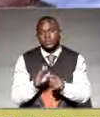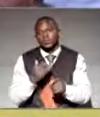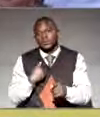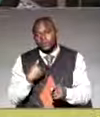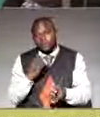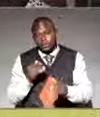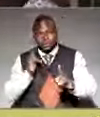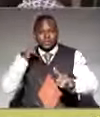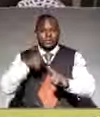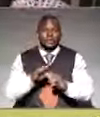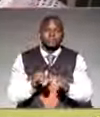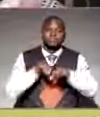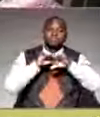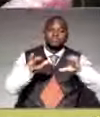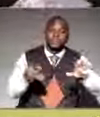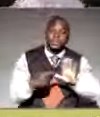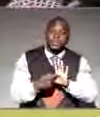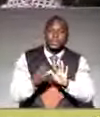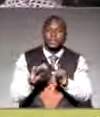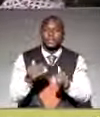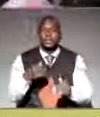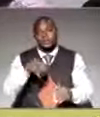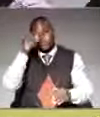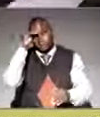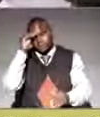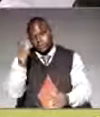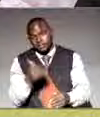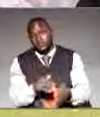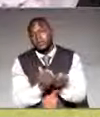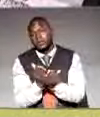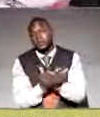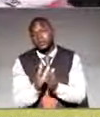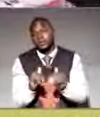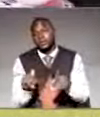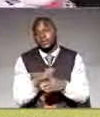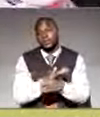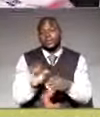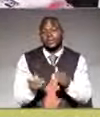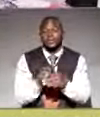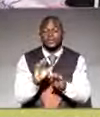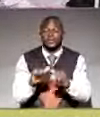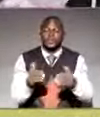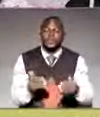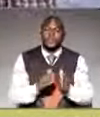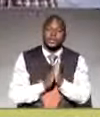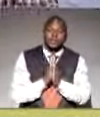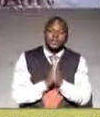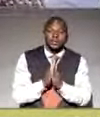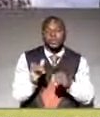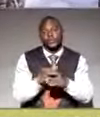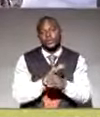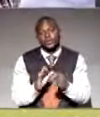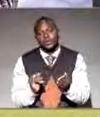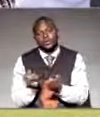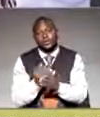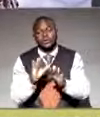is aimed at offering exposure to and knowledge of available services, business opportunities, and inspiration for business ventures,